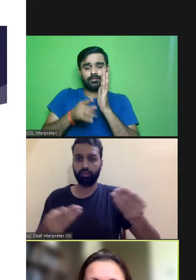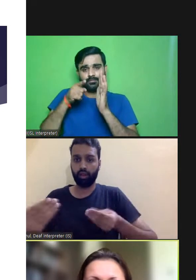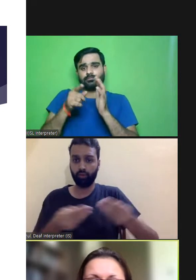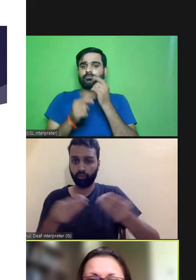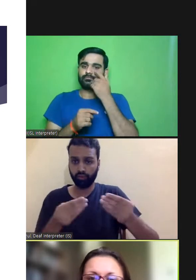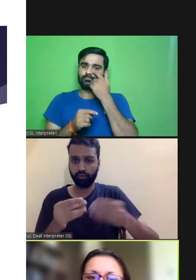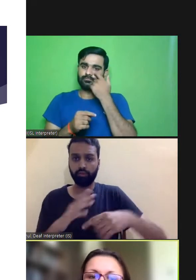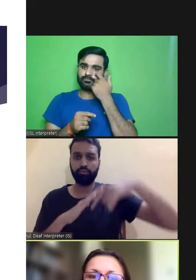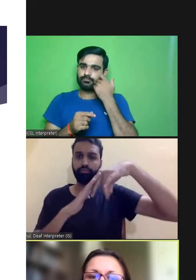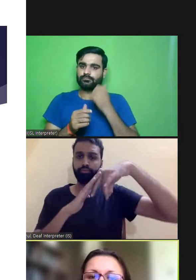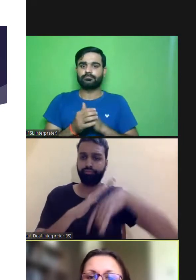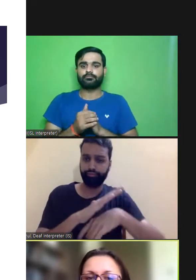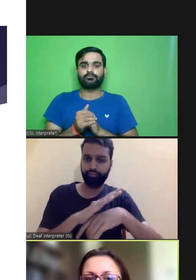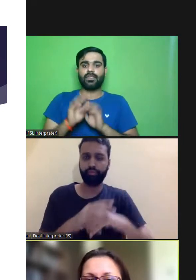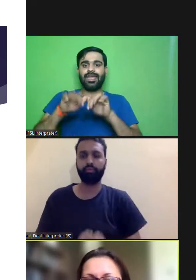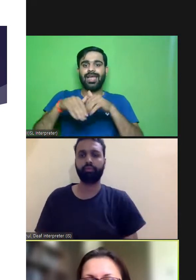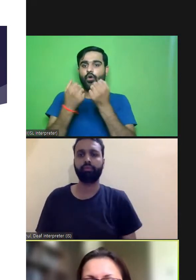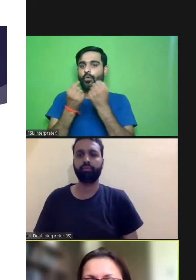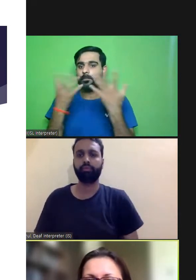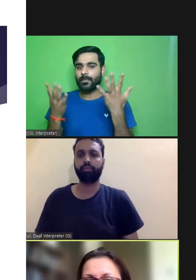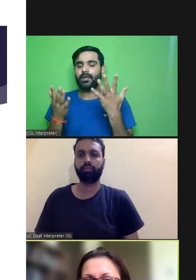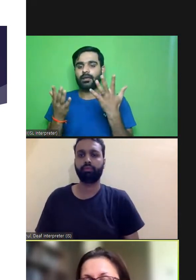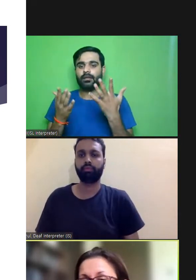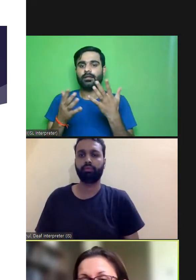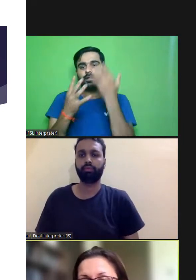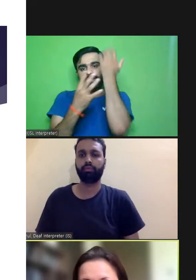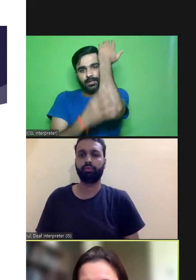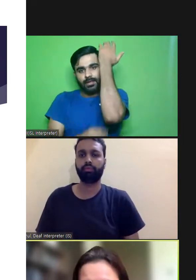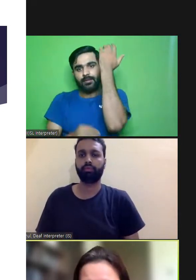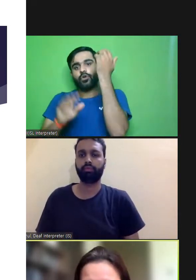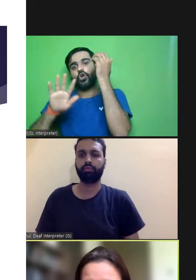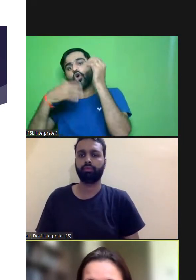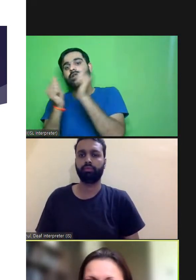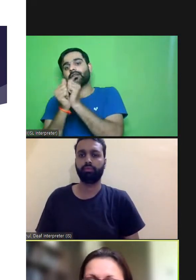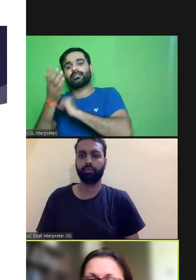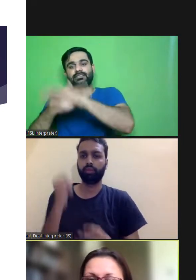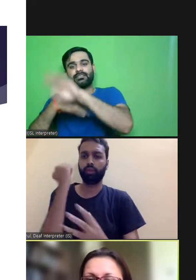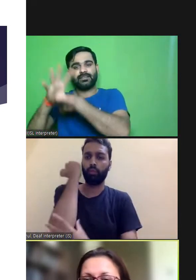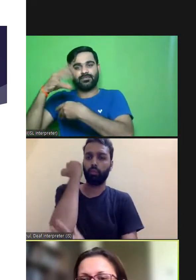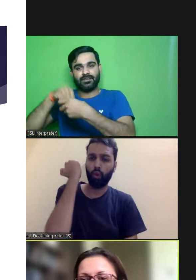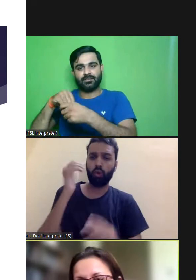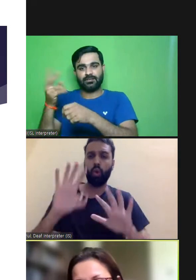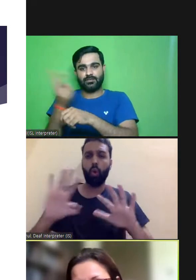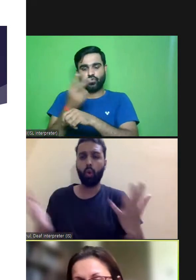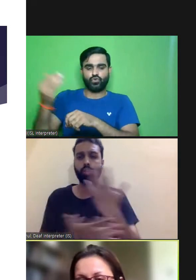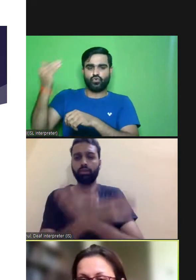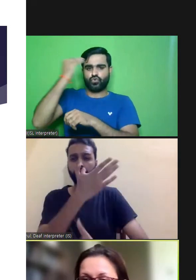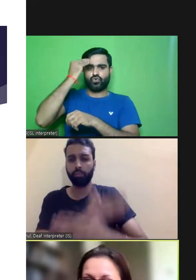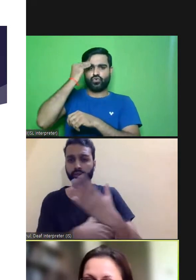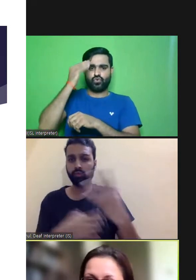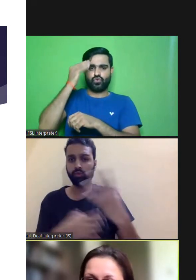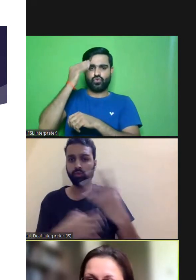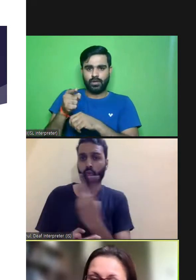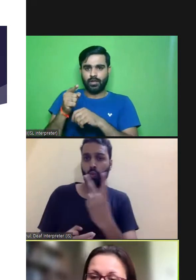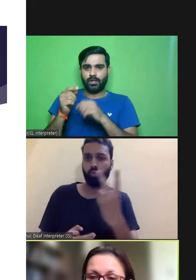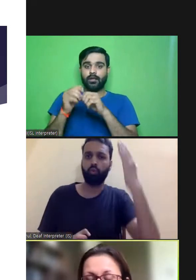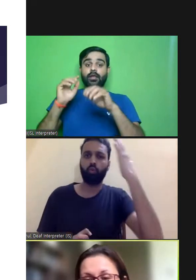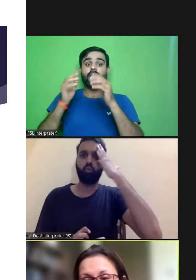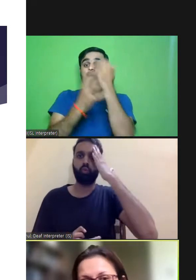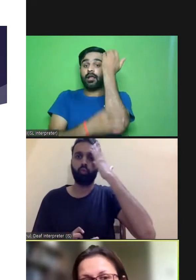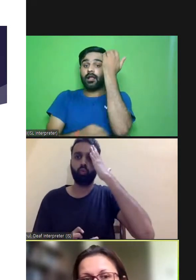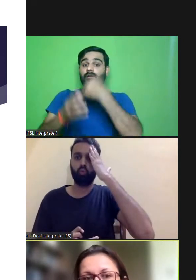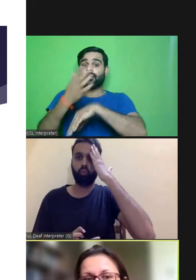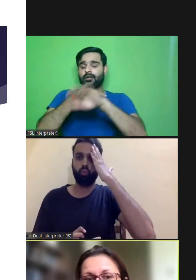that we have on how multidimensional poverty and disability are related. So we know that because multidimensional poverty measures